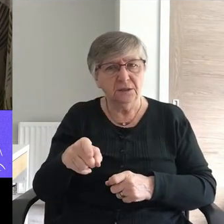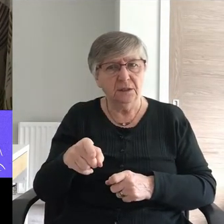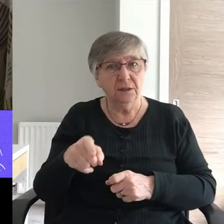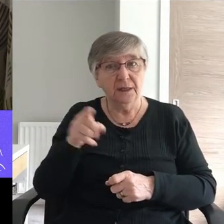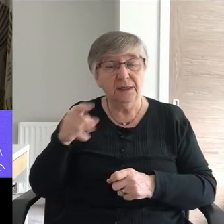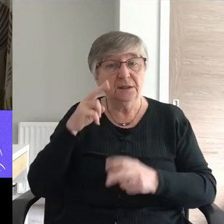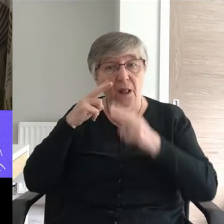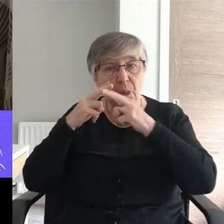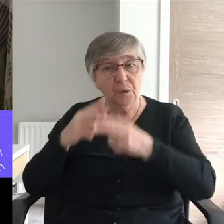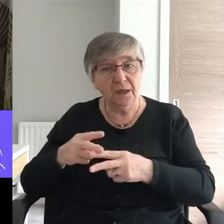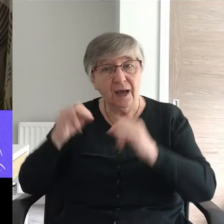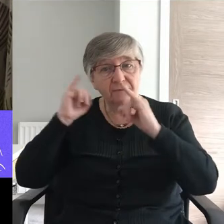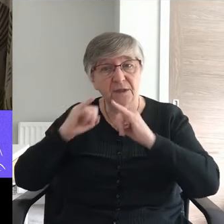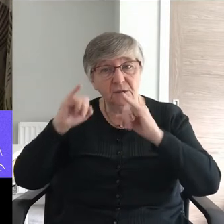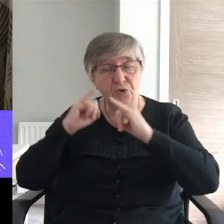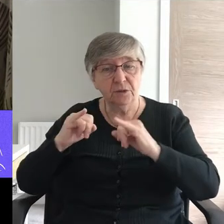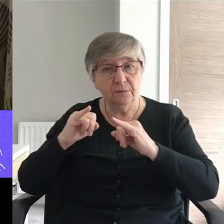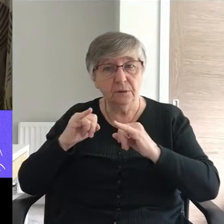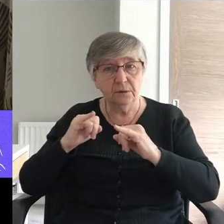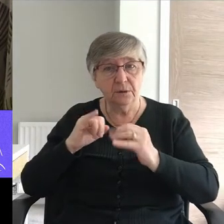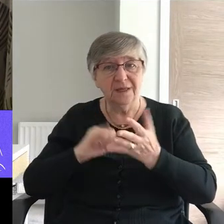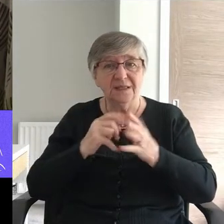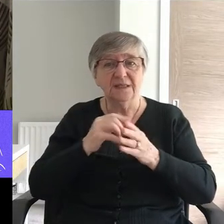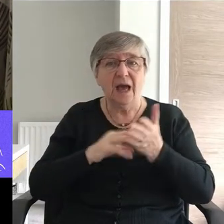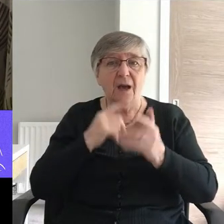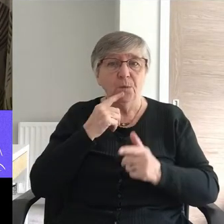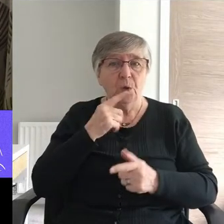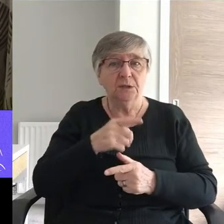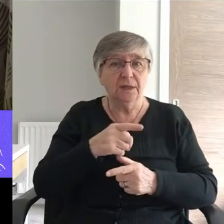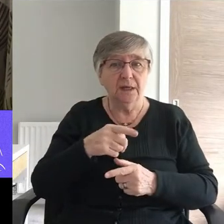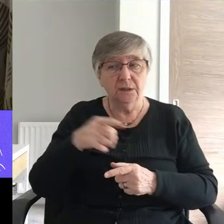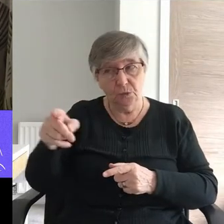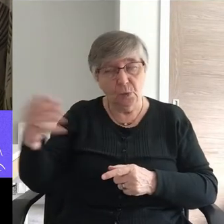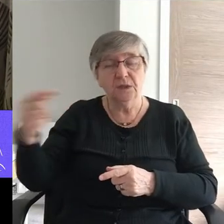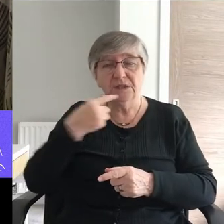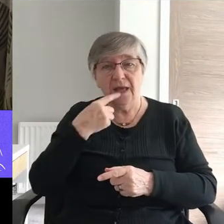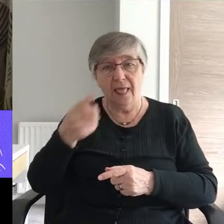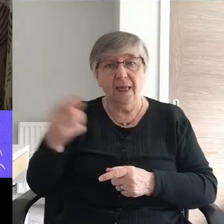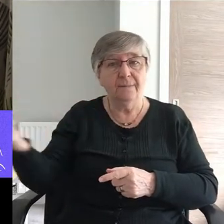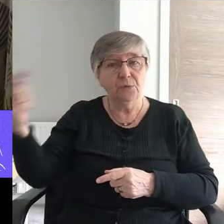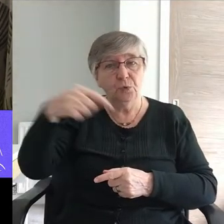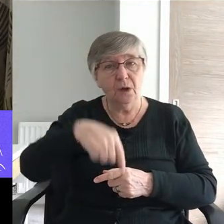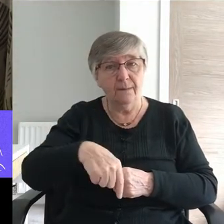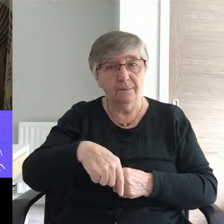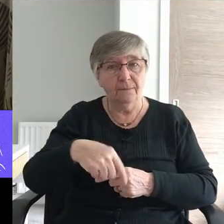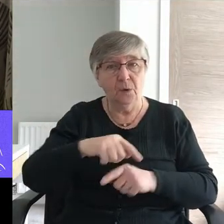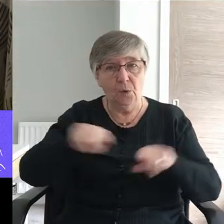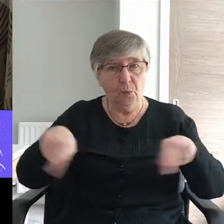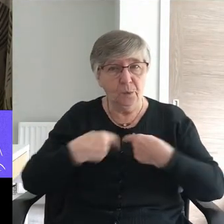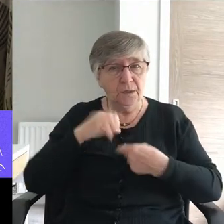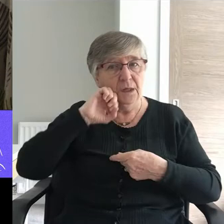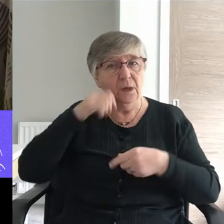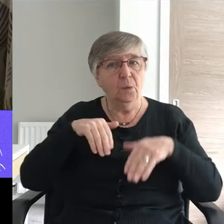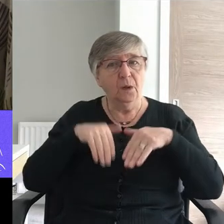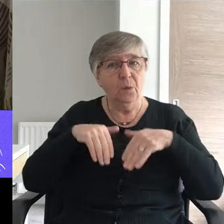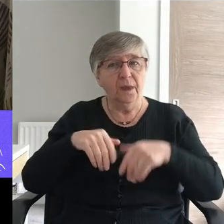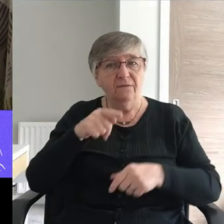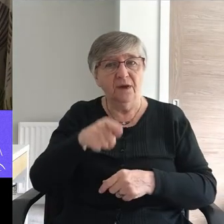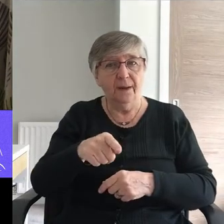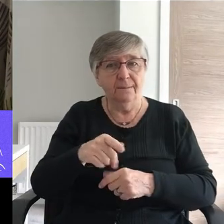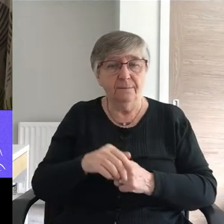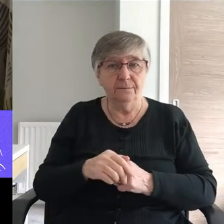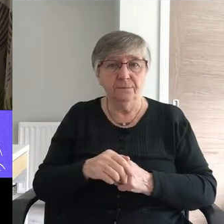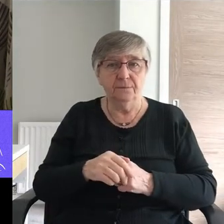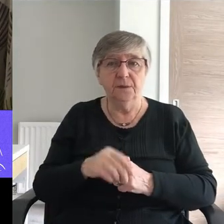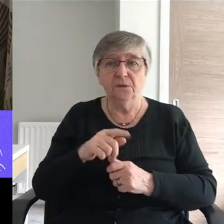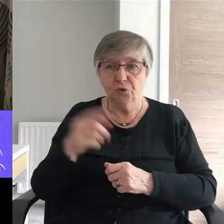sheep." Samuel said, "Send for him. We will not sit down until he arrives."